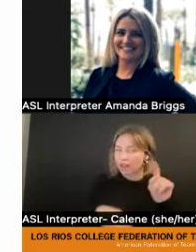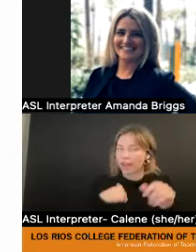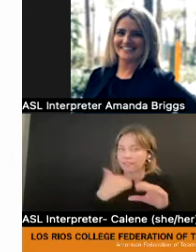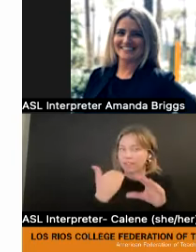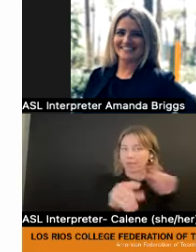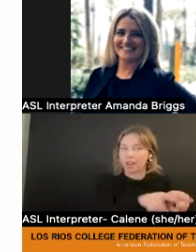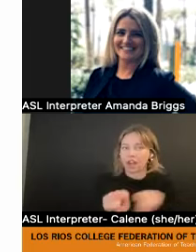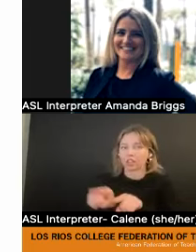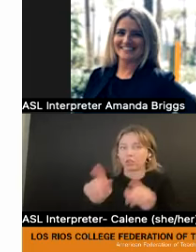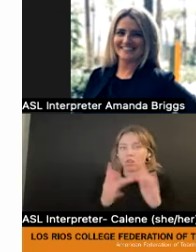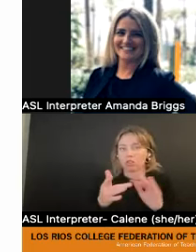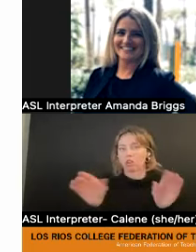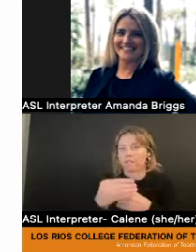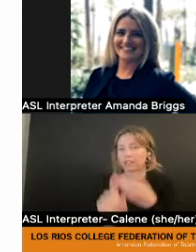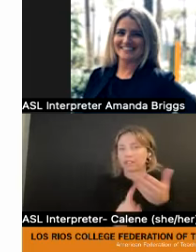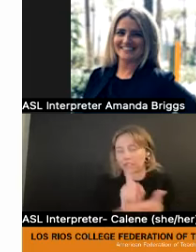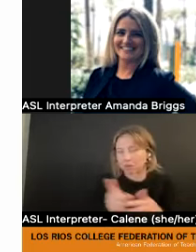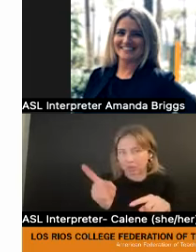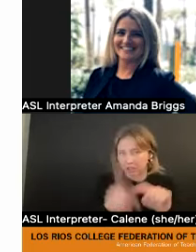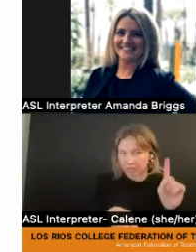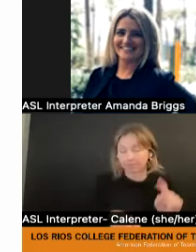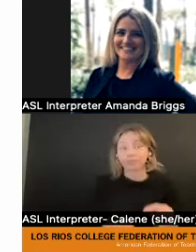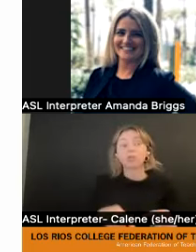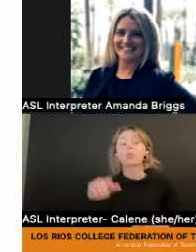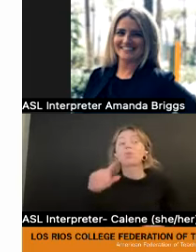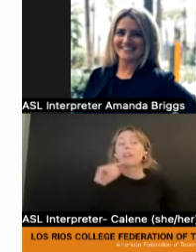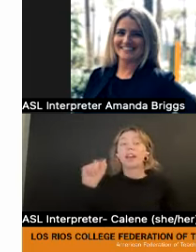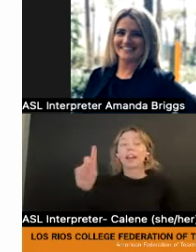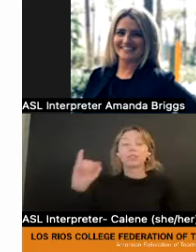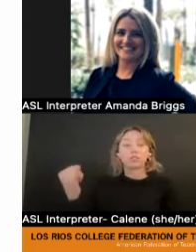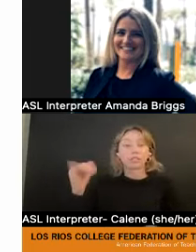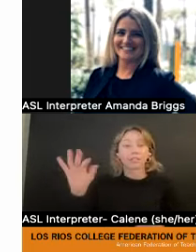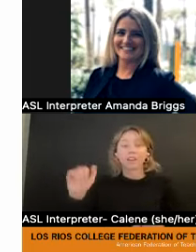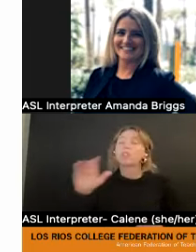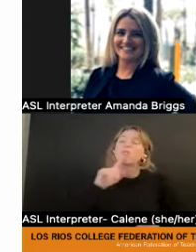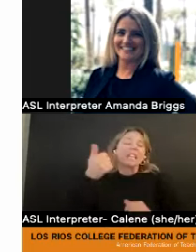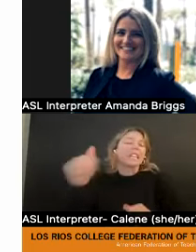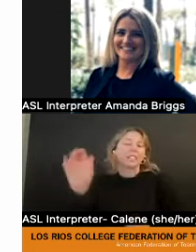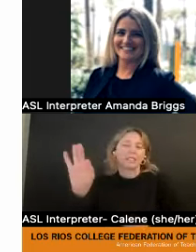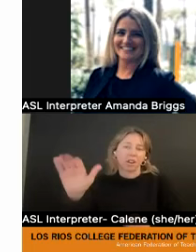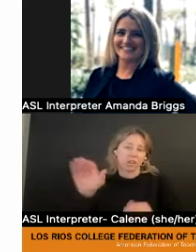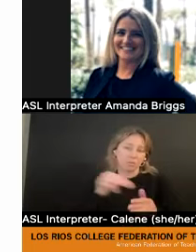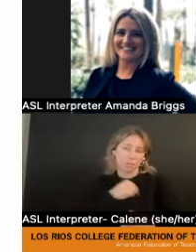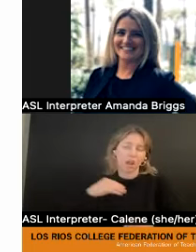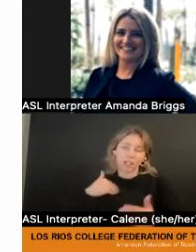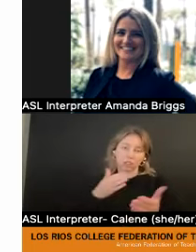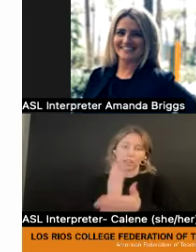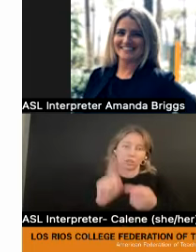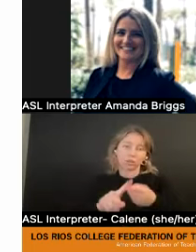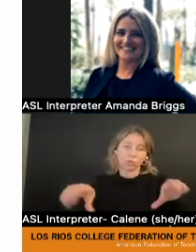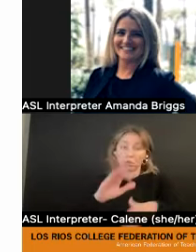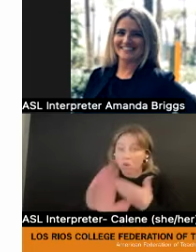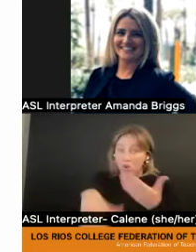So as adjunct faculty, actually any faculty member also has the right to do all of their office